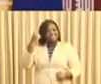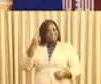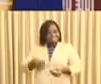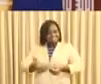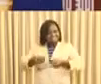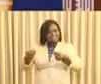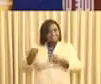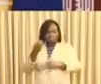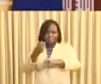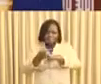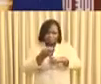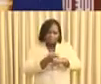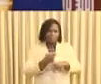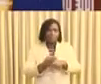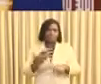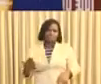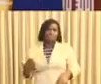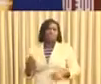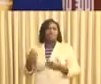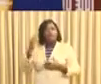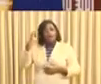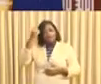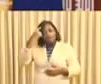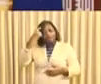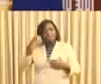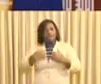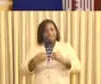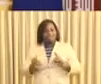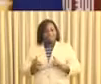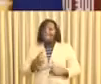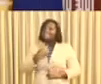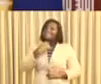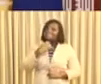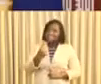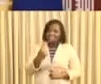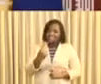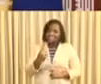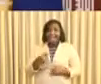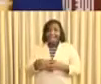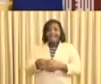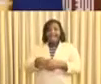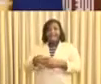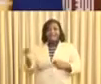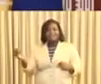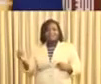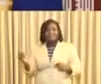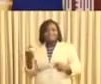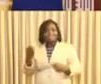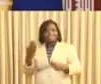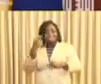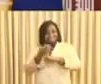undertake. It is said that out of adversity comes opportunity, and through this